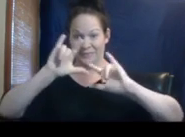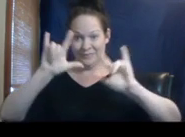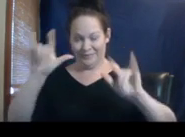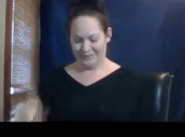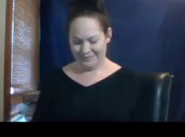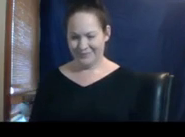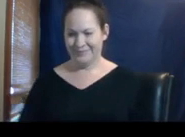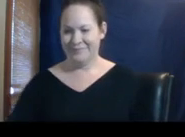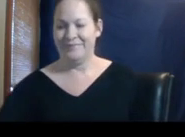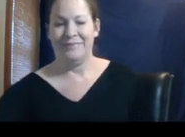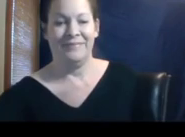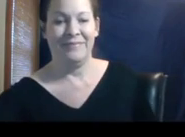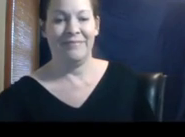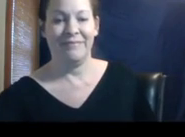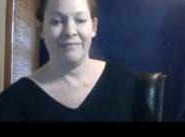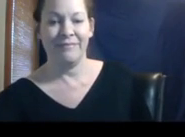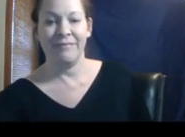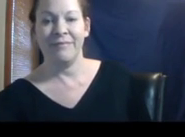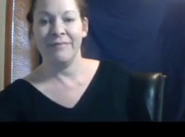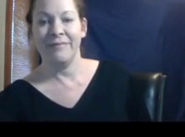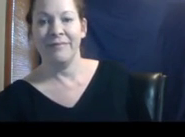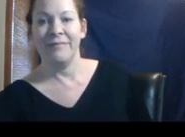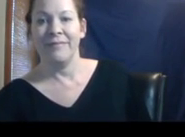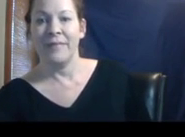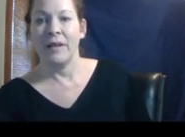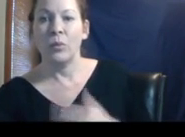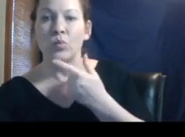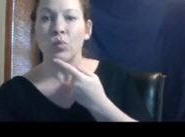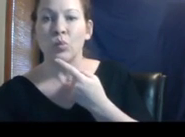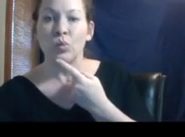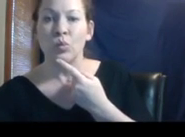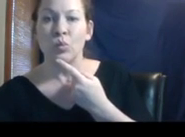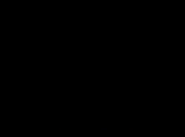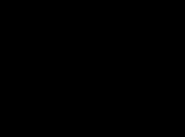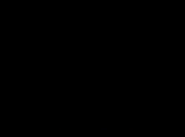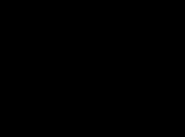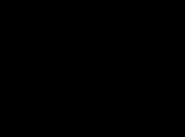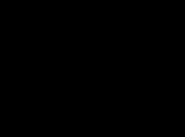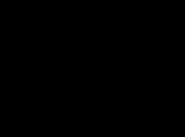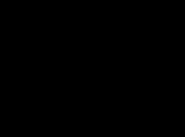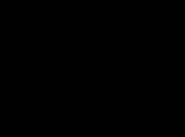anything.